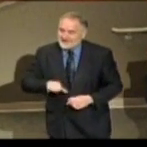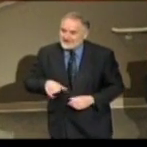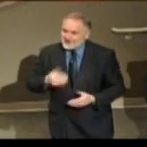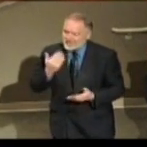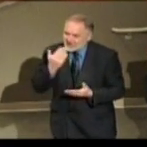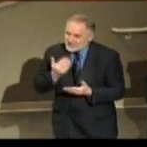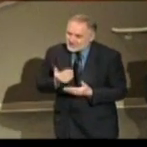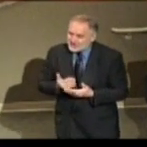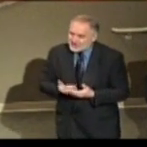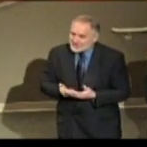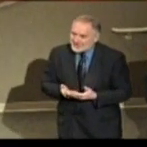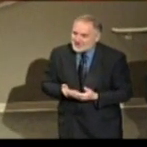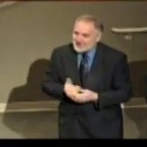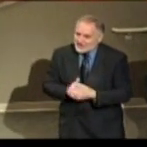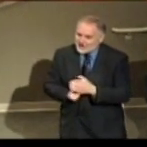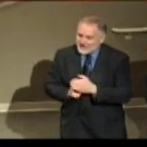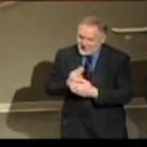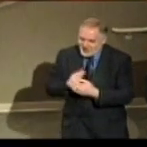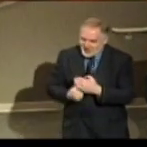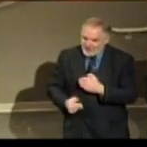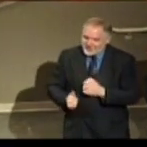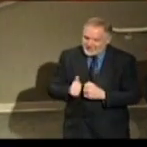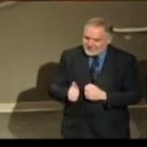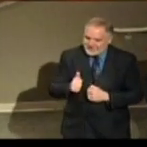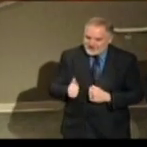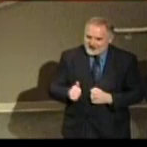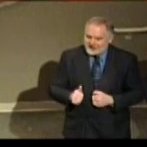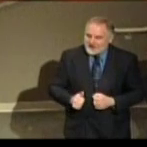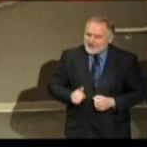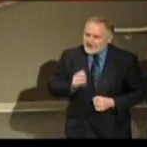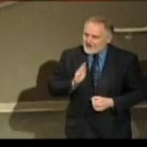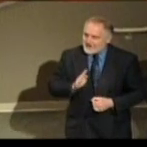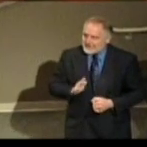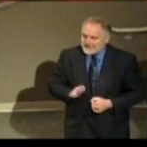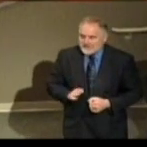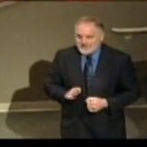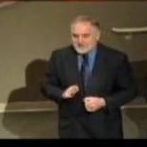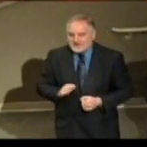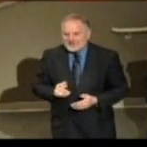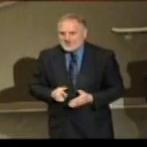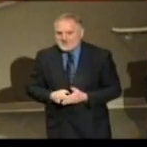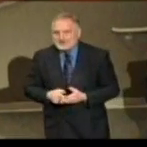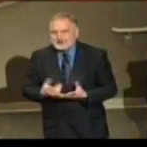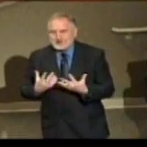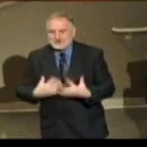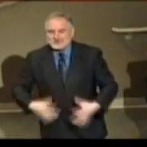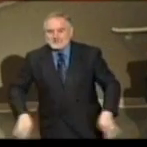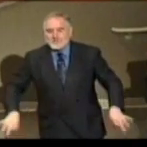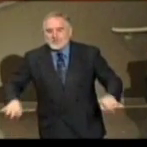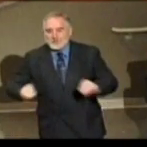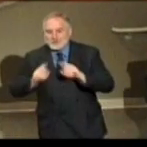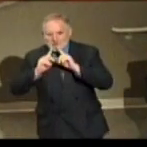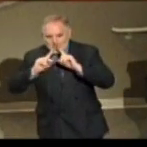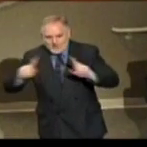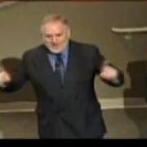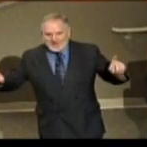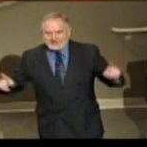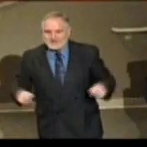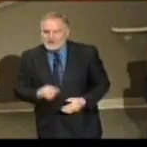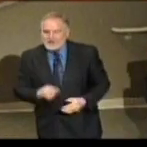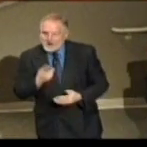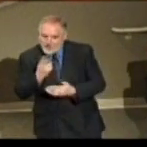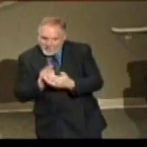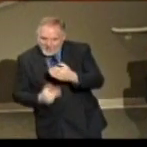at humbling yourself, where I'm not good at it, because it is a Bible command, a